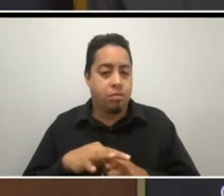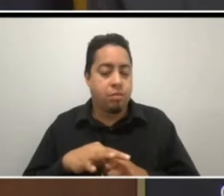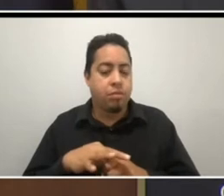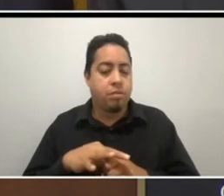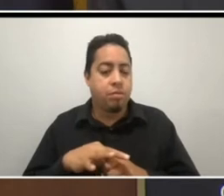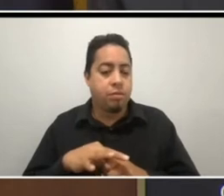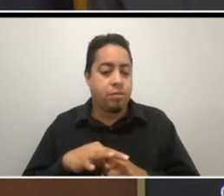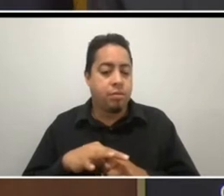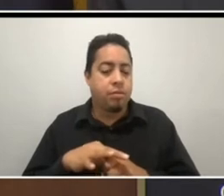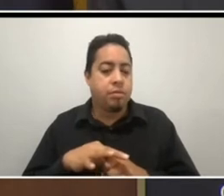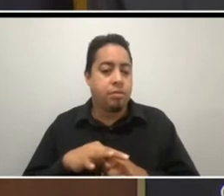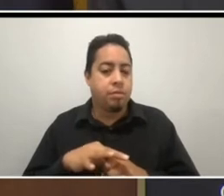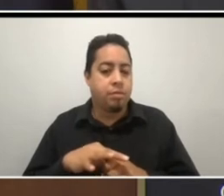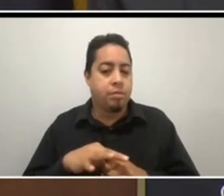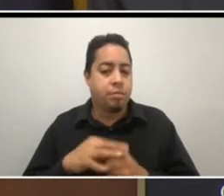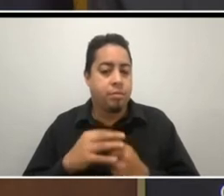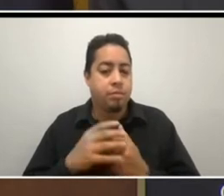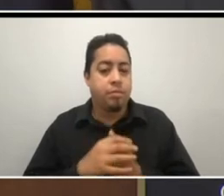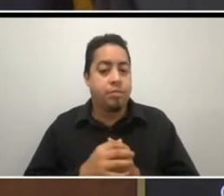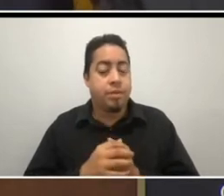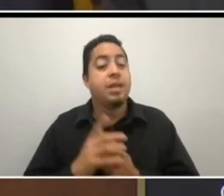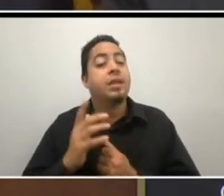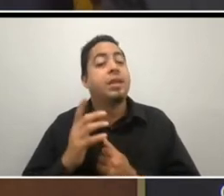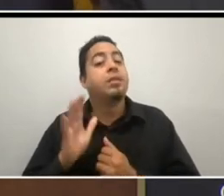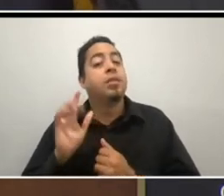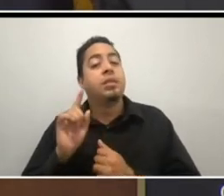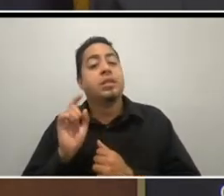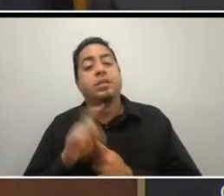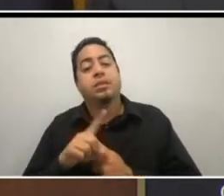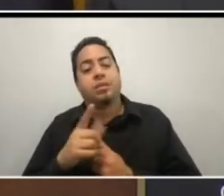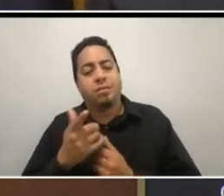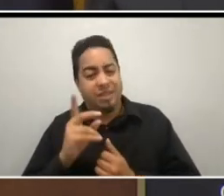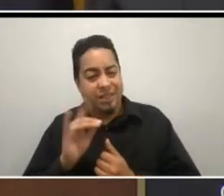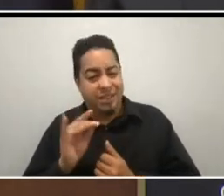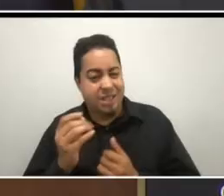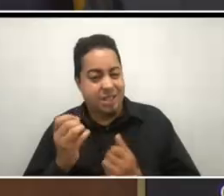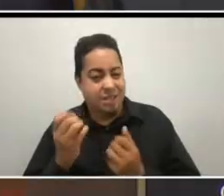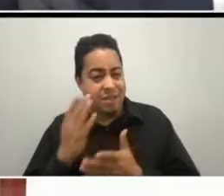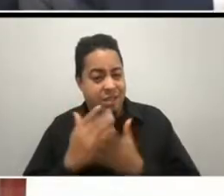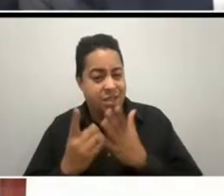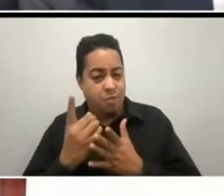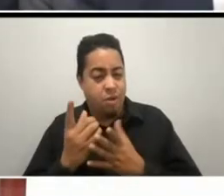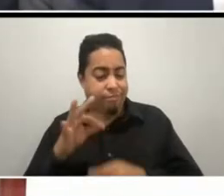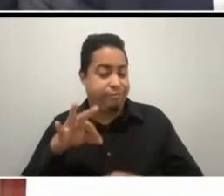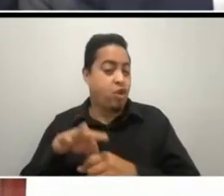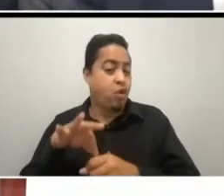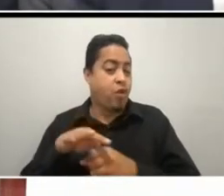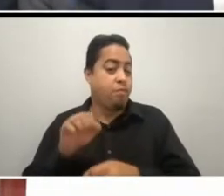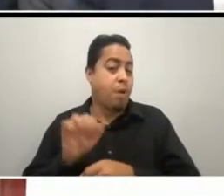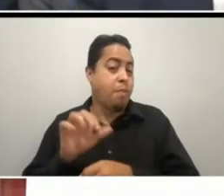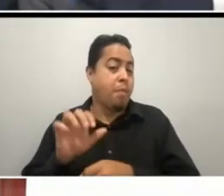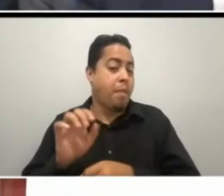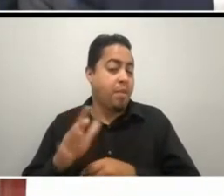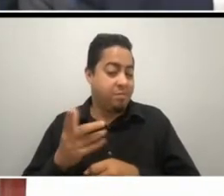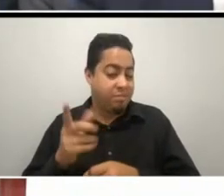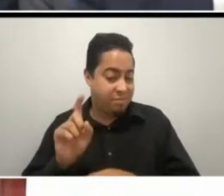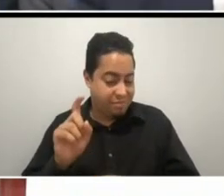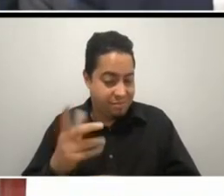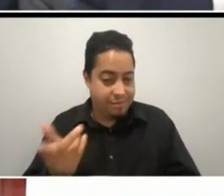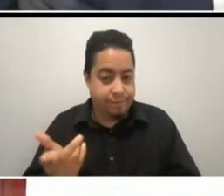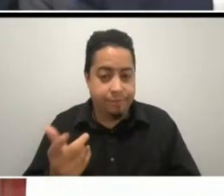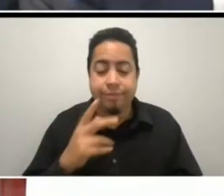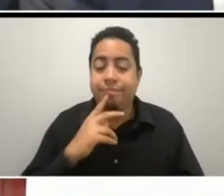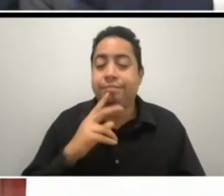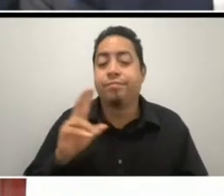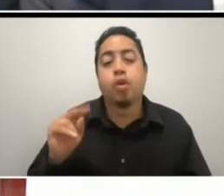Secretary, did somebody drop a lot of votes there late at night? No. I believe that the President was referring